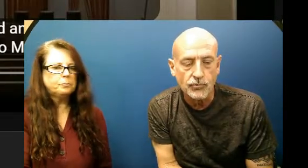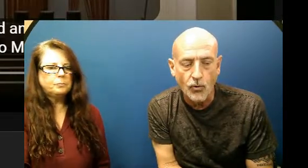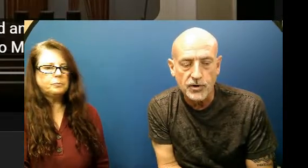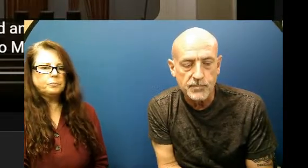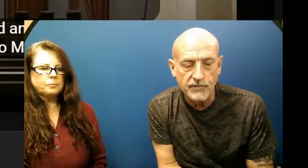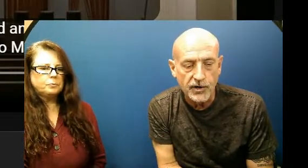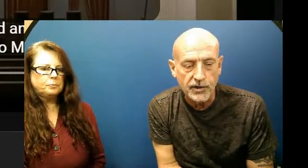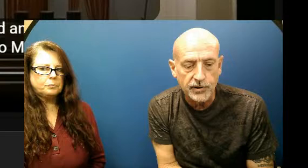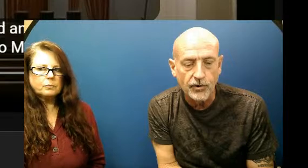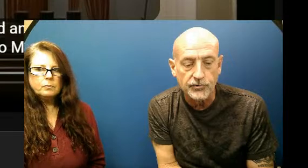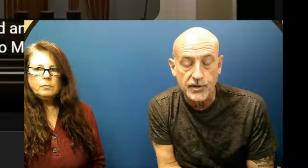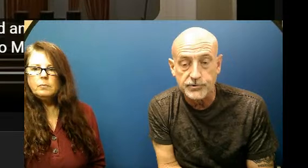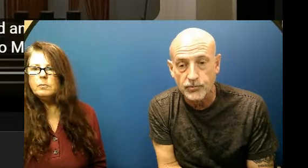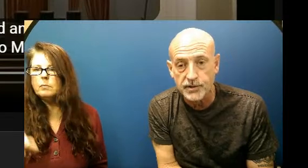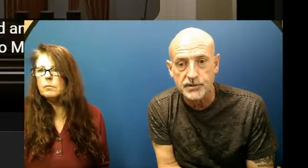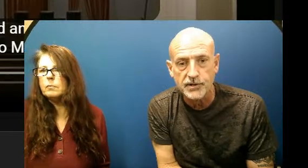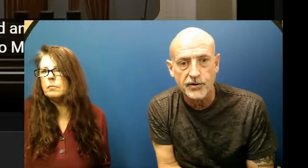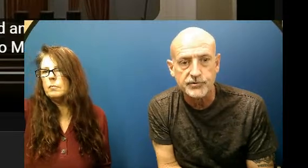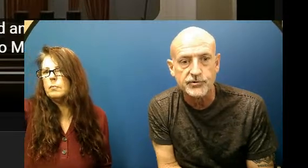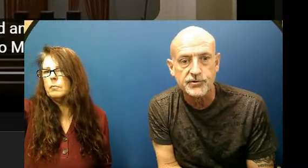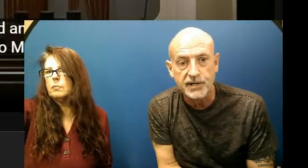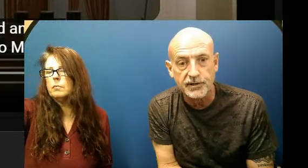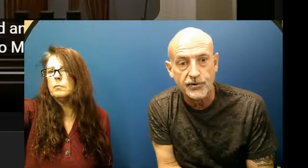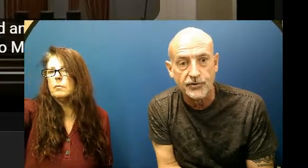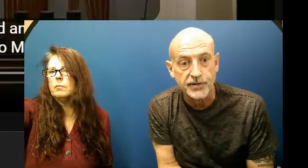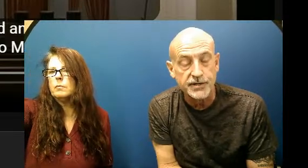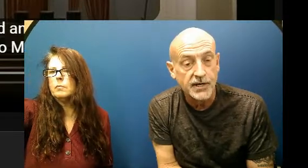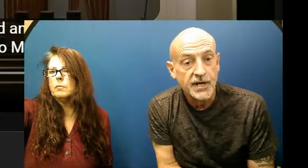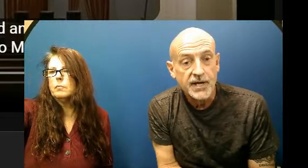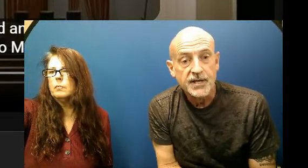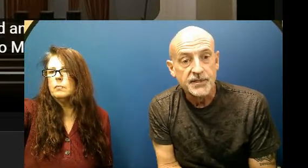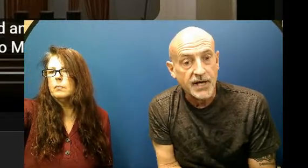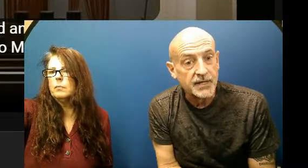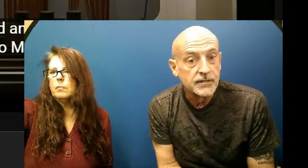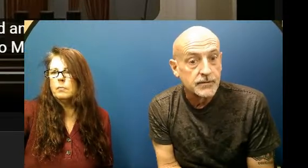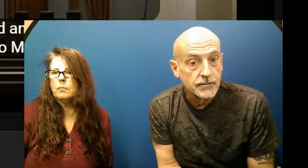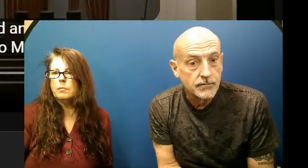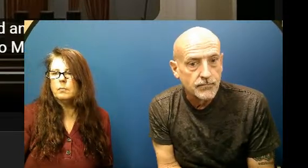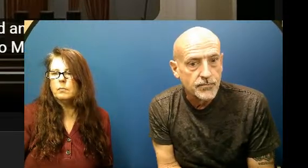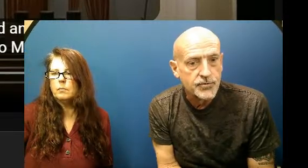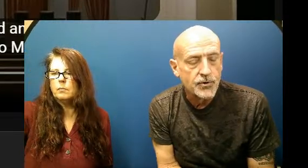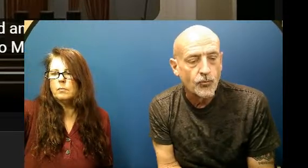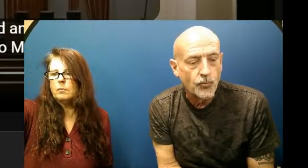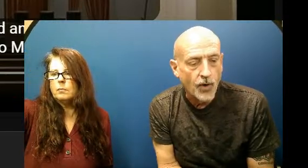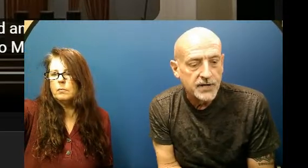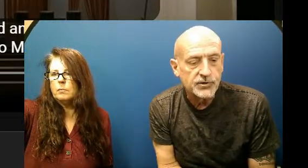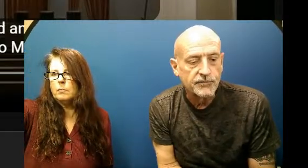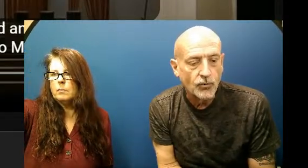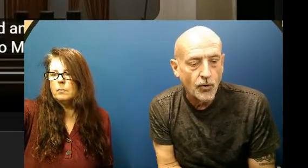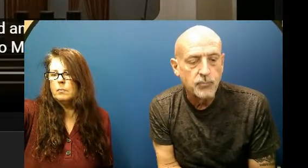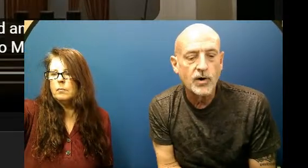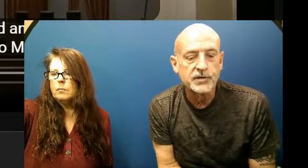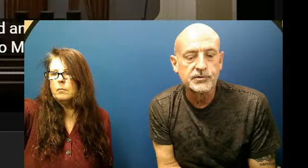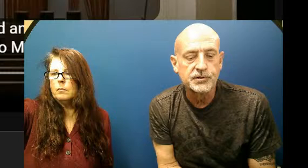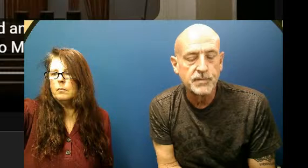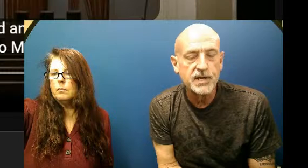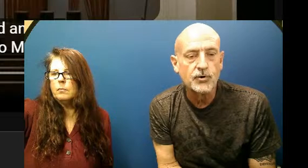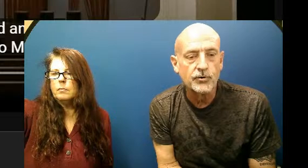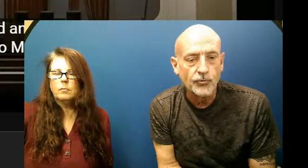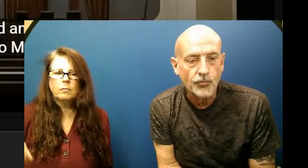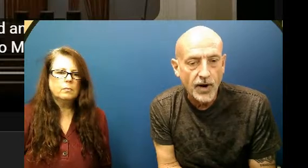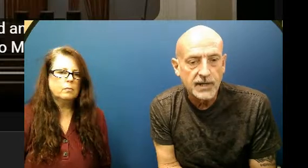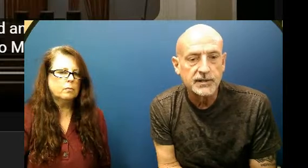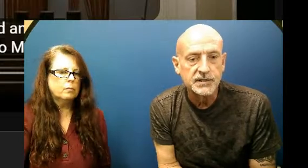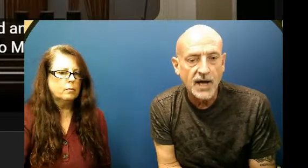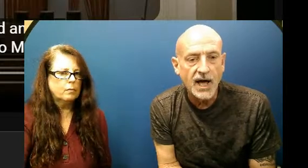the court has been very clear on this, when it's in their interest to be clear on this, that the rights of the corporation to speak